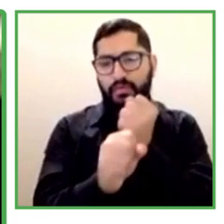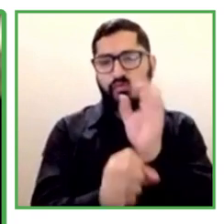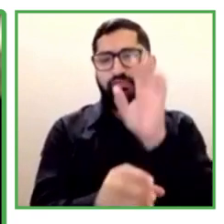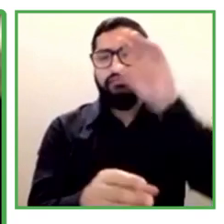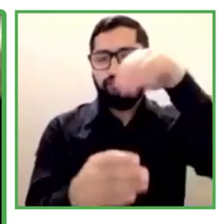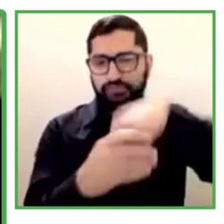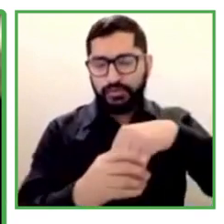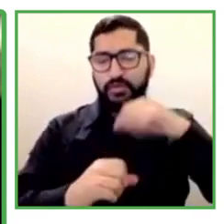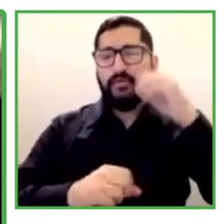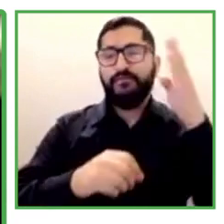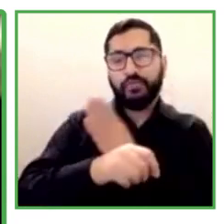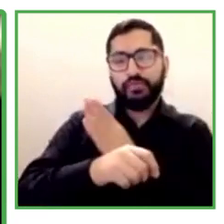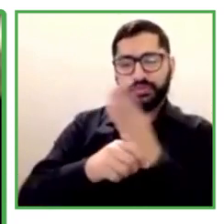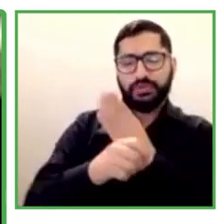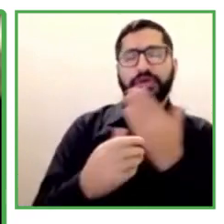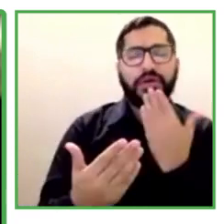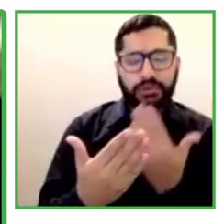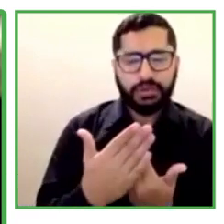Thank you.